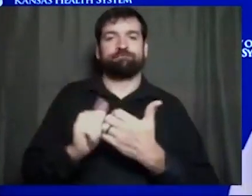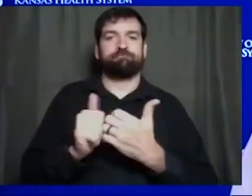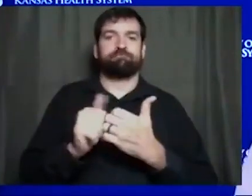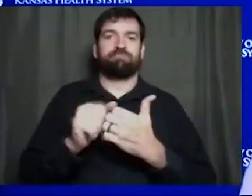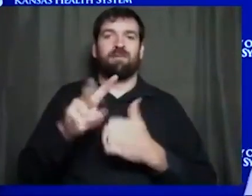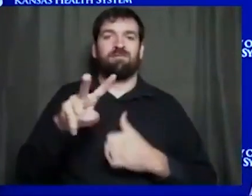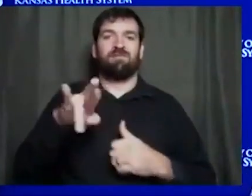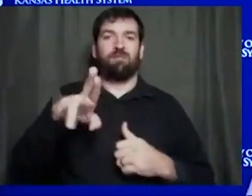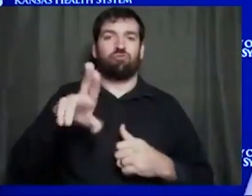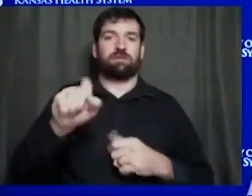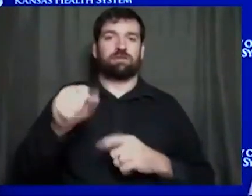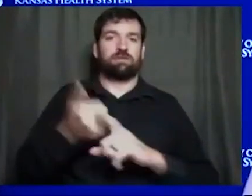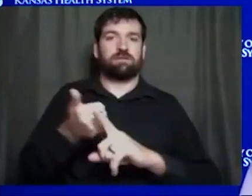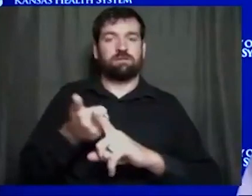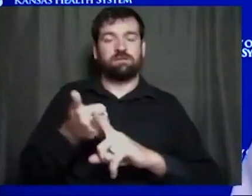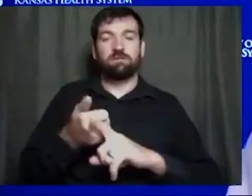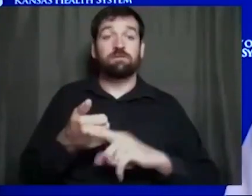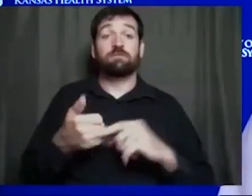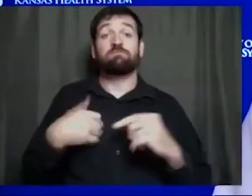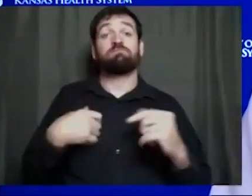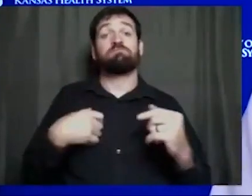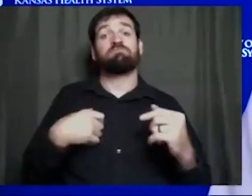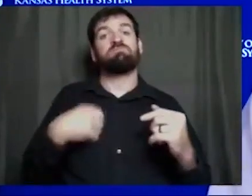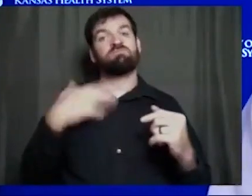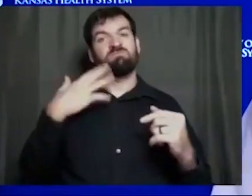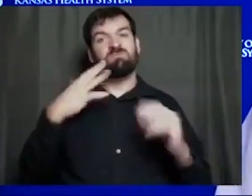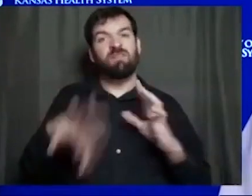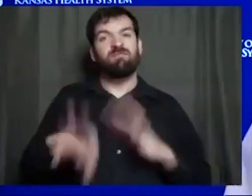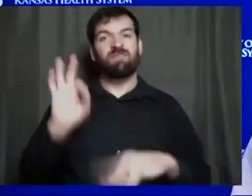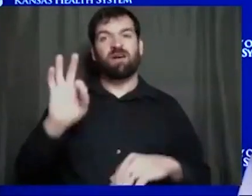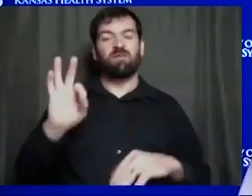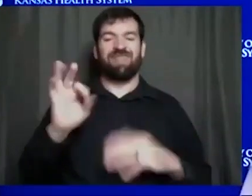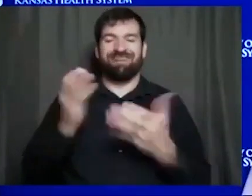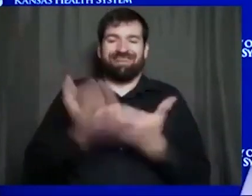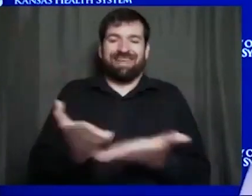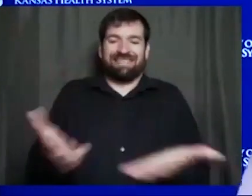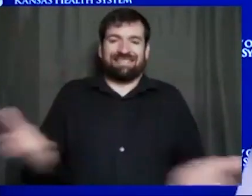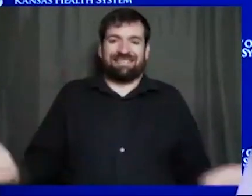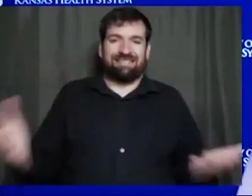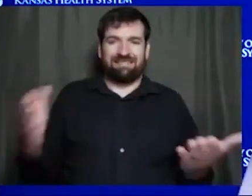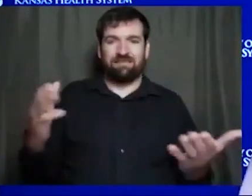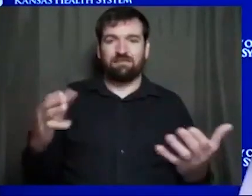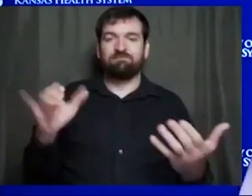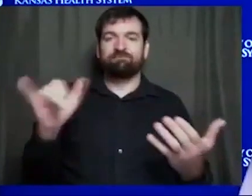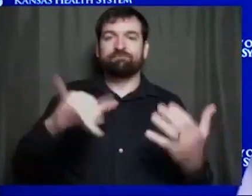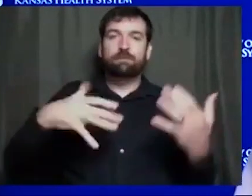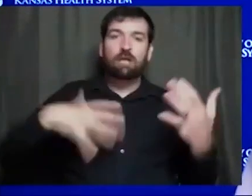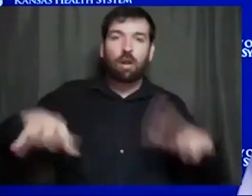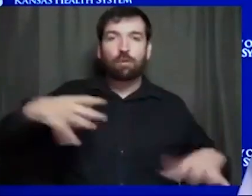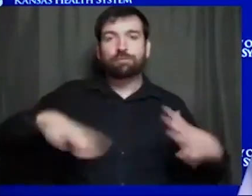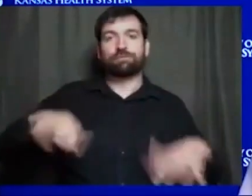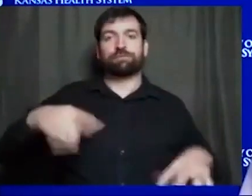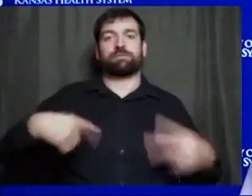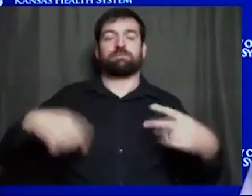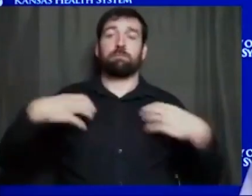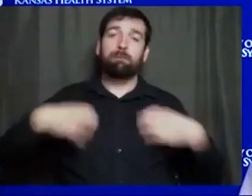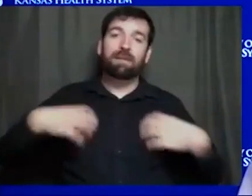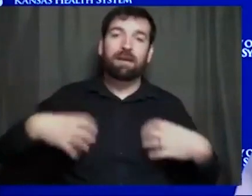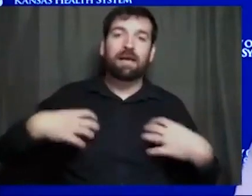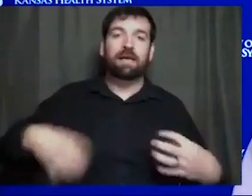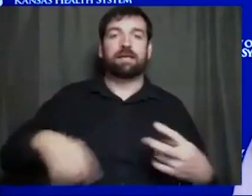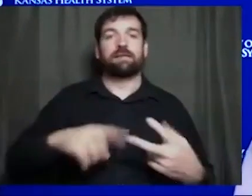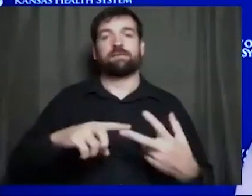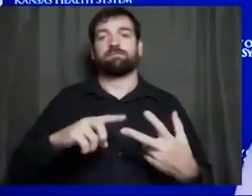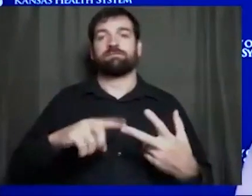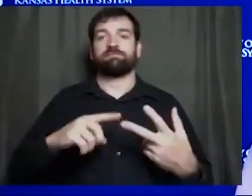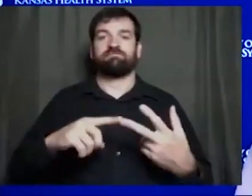infection. And we found that fomites, or inanimate objects such as clothes or book bags or even surface